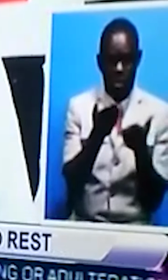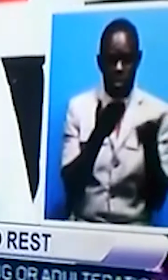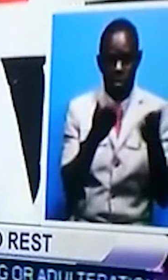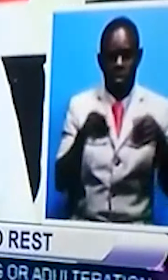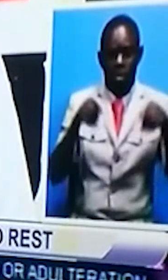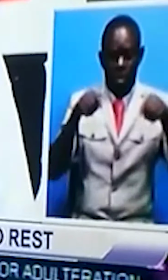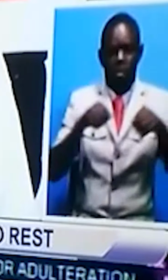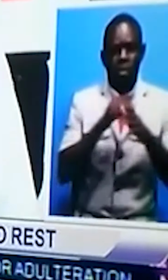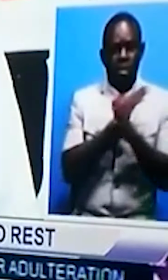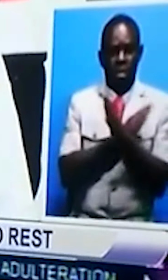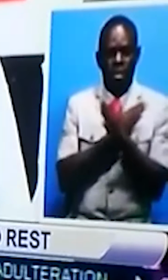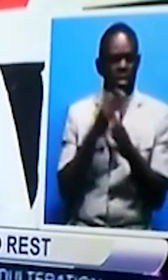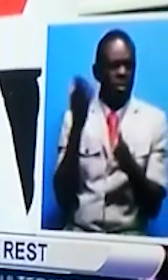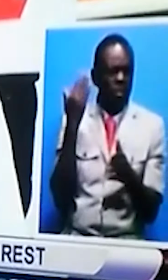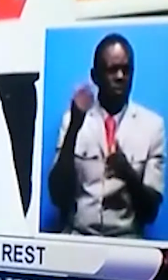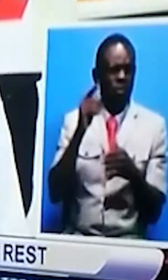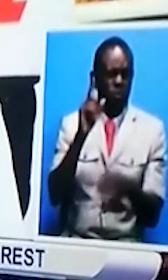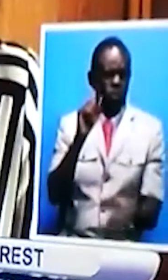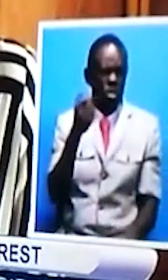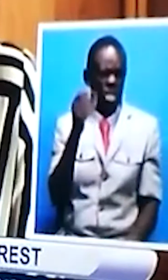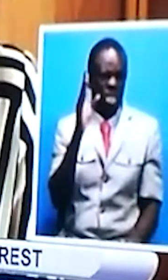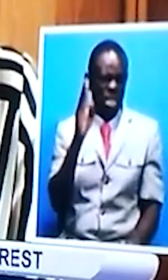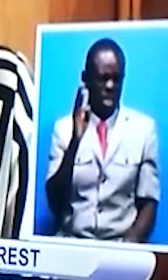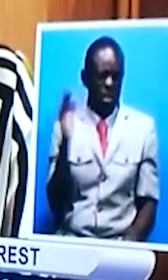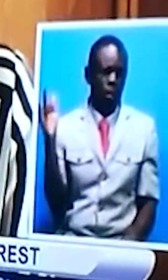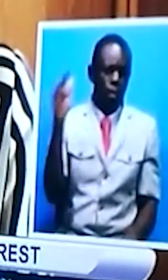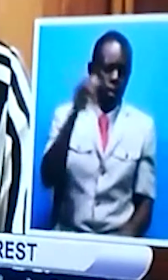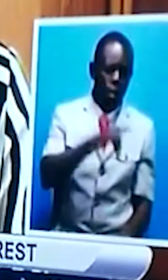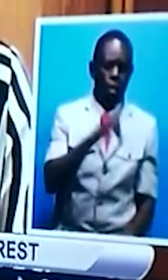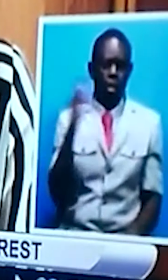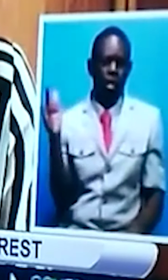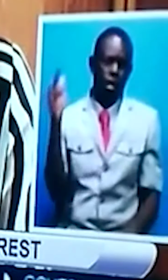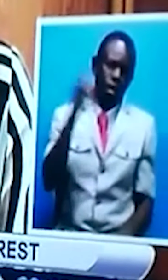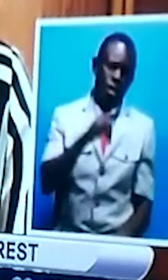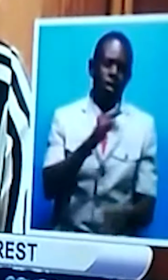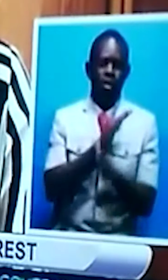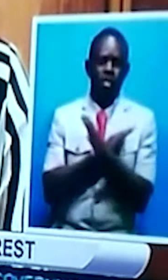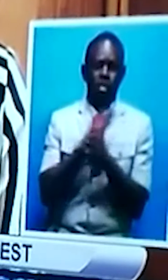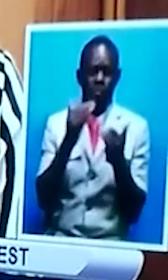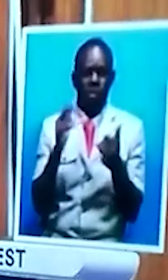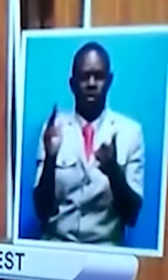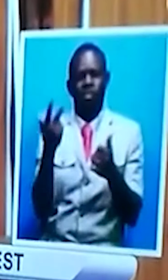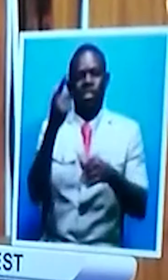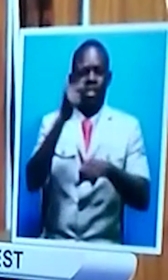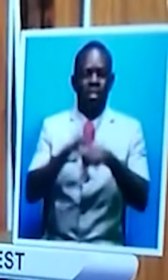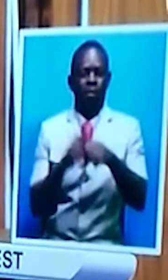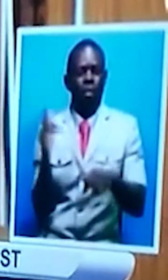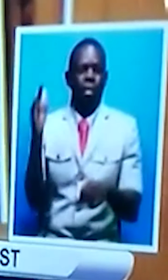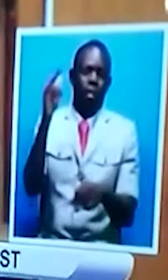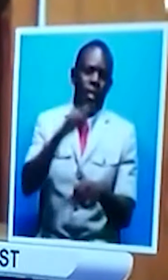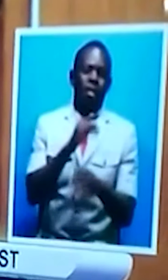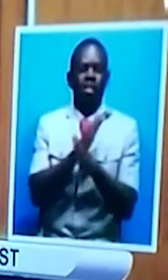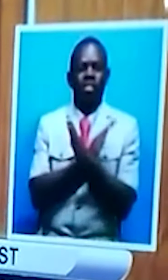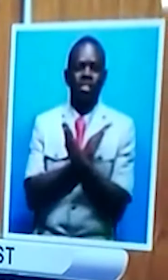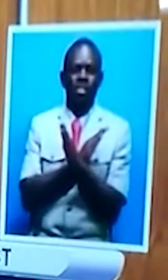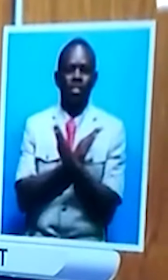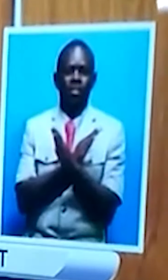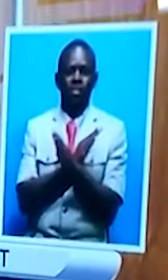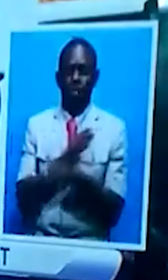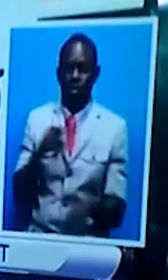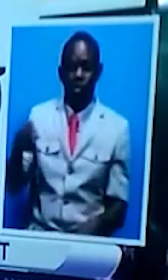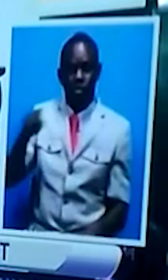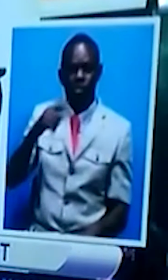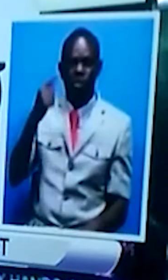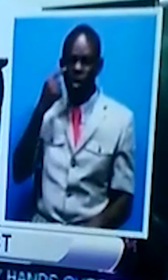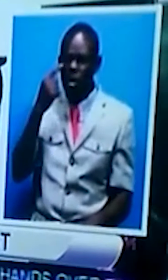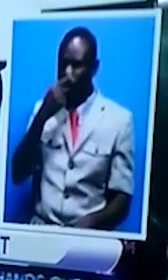since 2016, and this is our third trip to Zambia. When you look at the register of ophthalmologists or eye